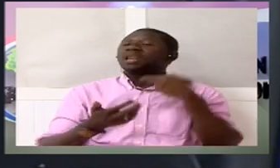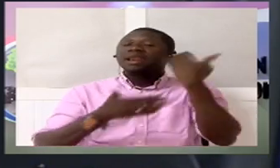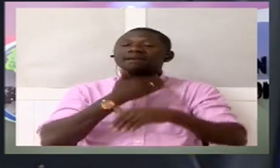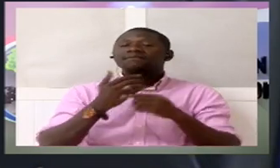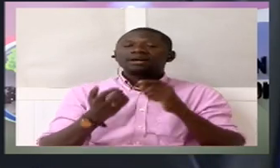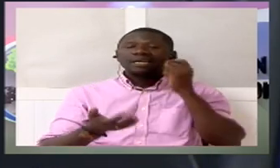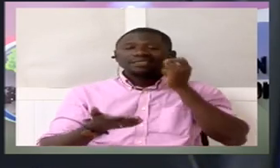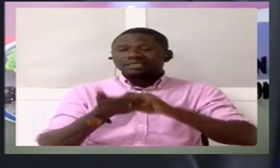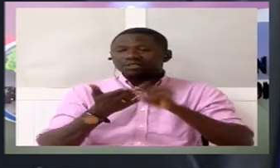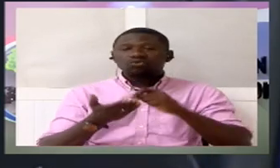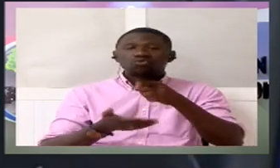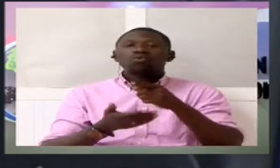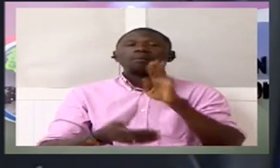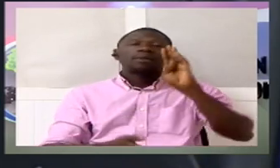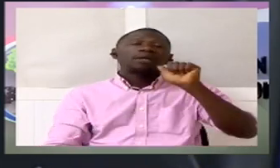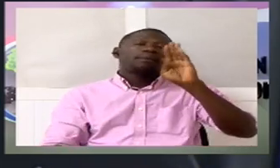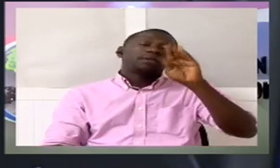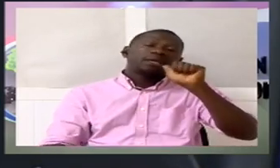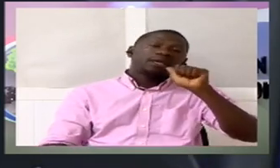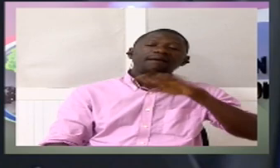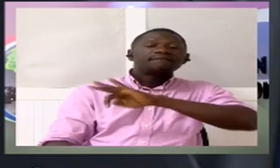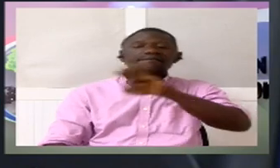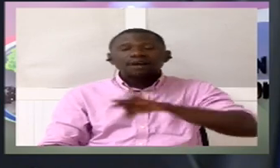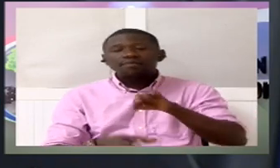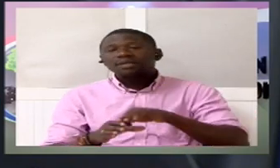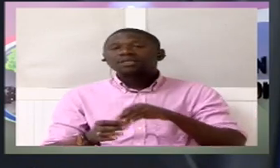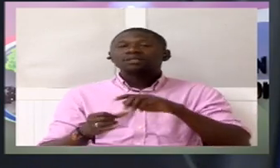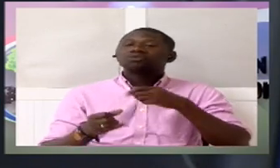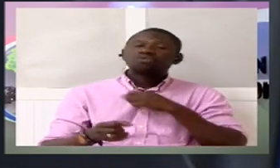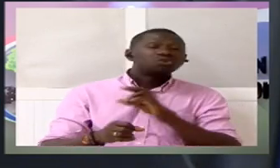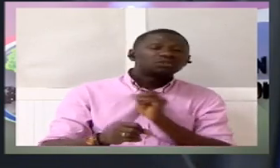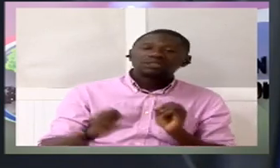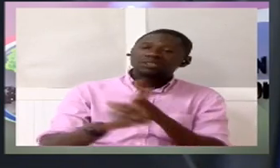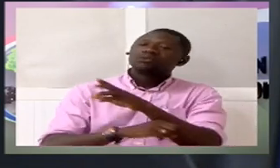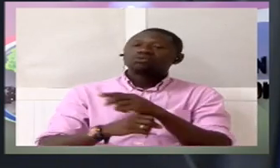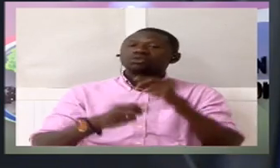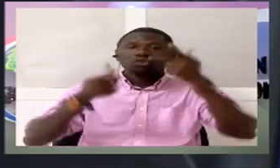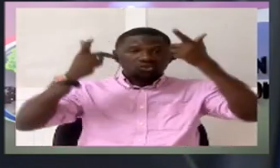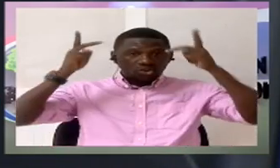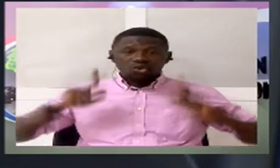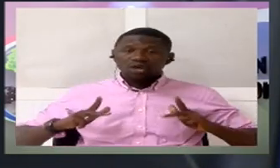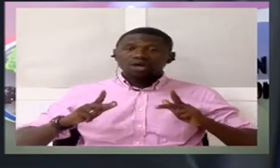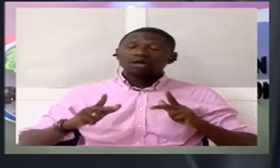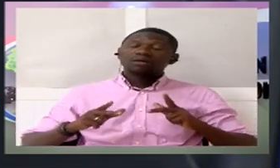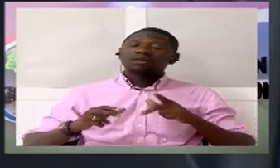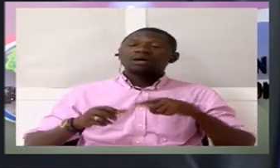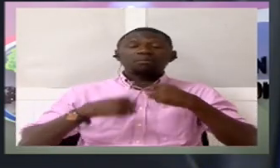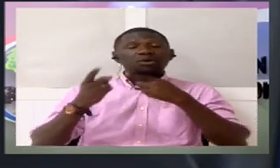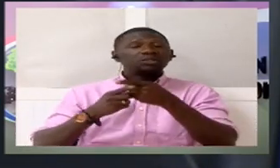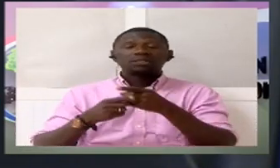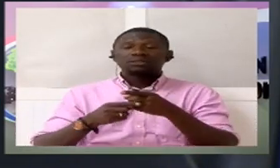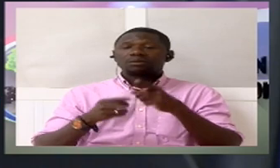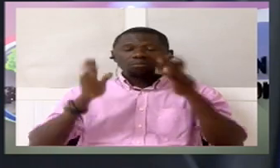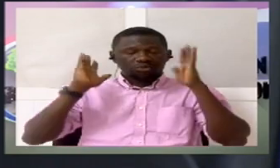lawyer. And they did not tell Baba anything. We couldn't do anything about that